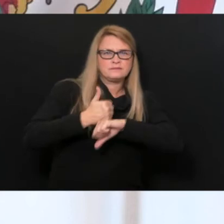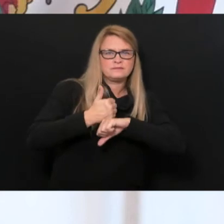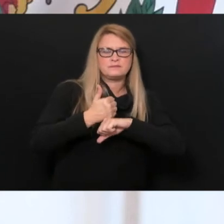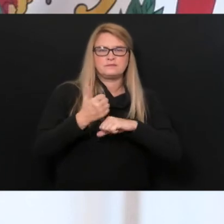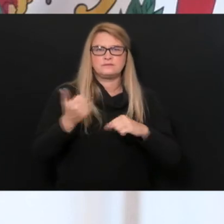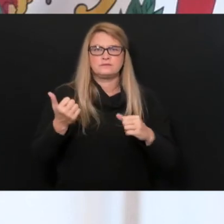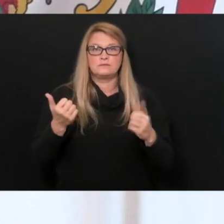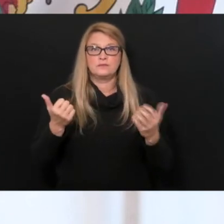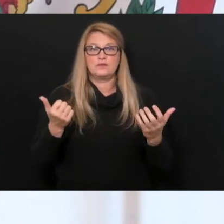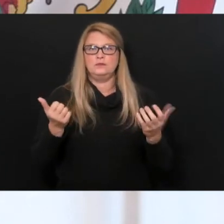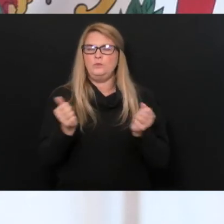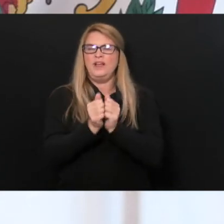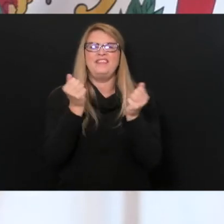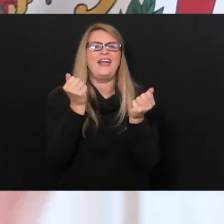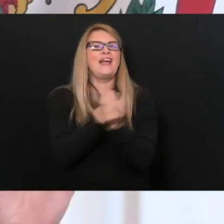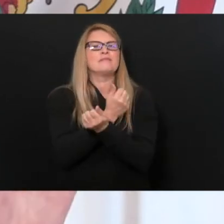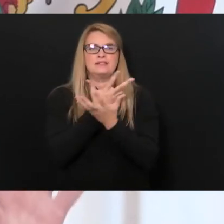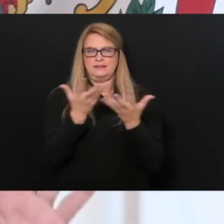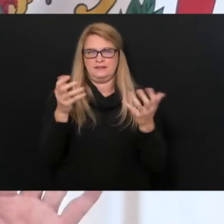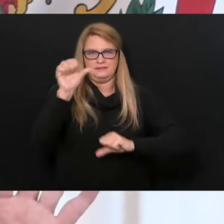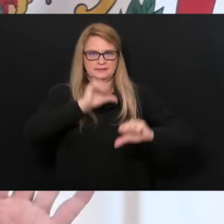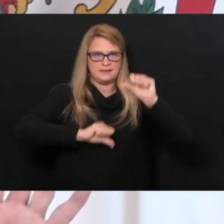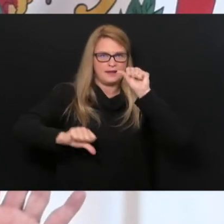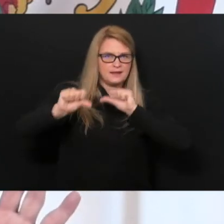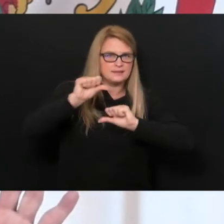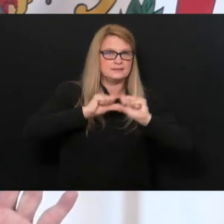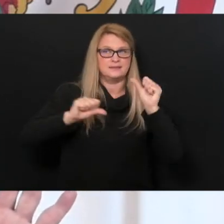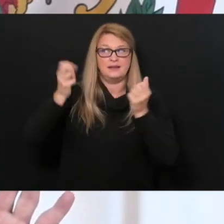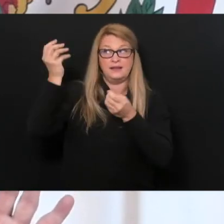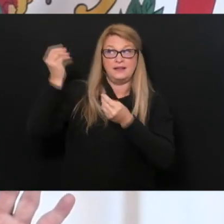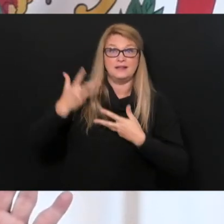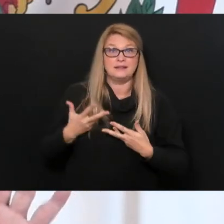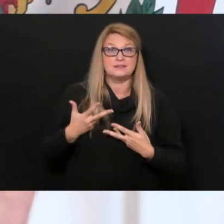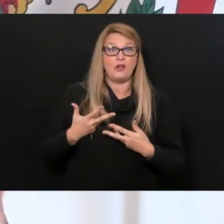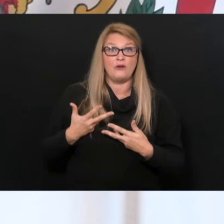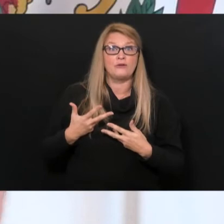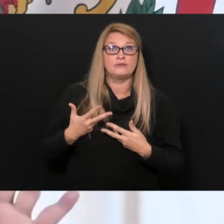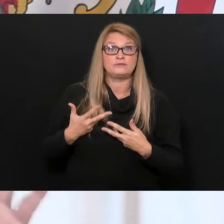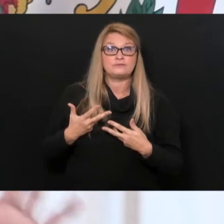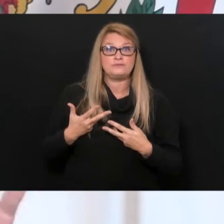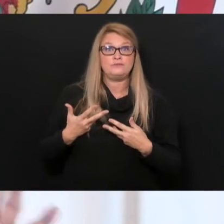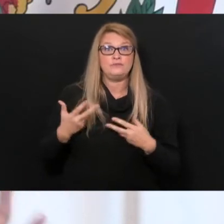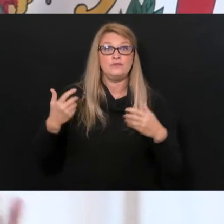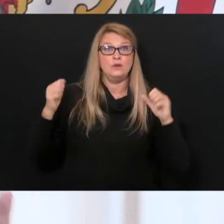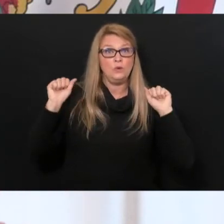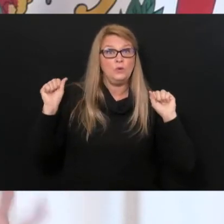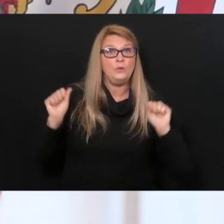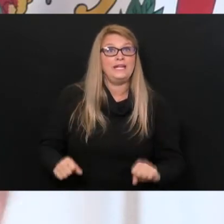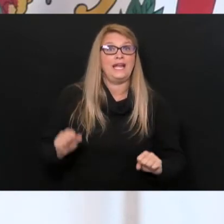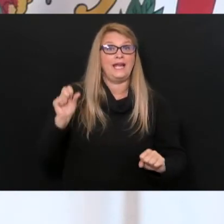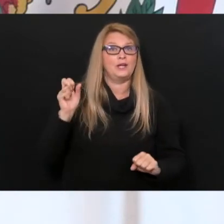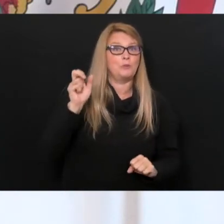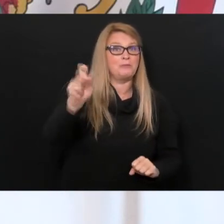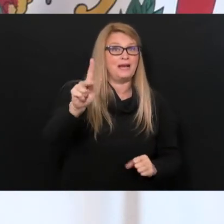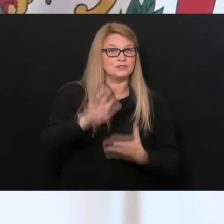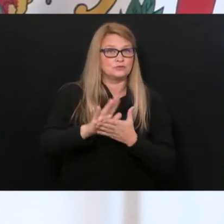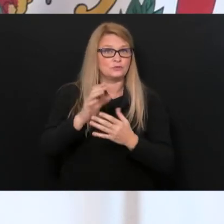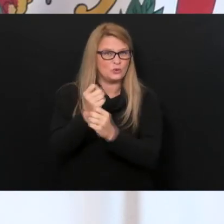the science is telling us that we can go back to school